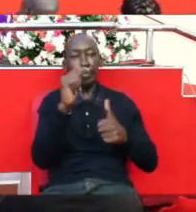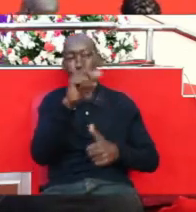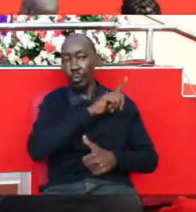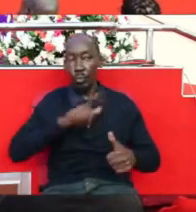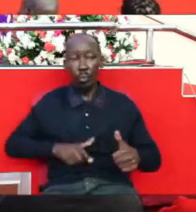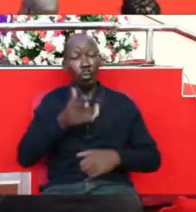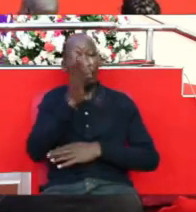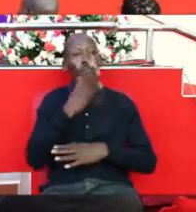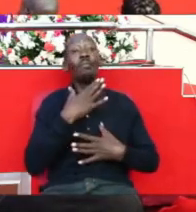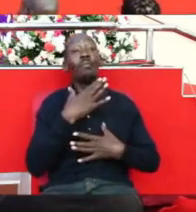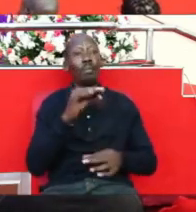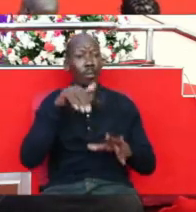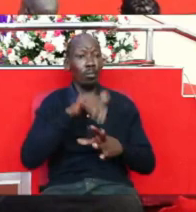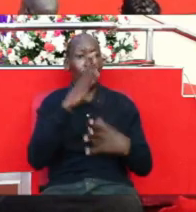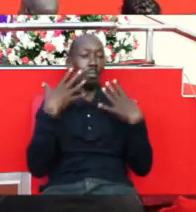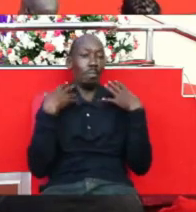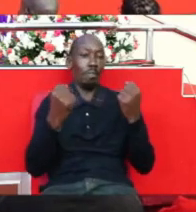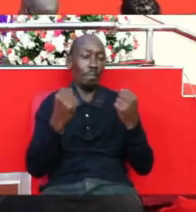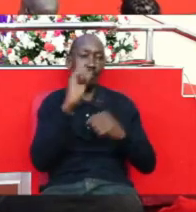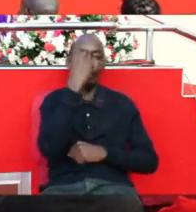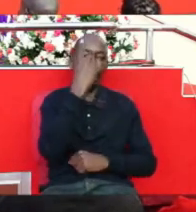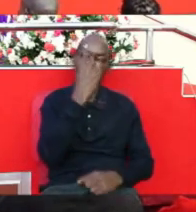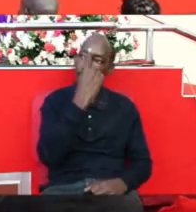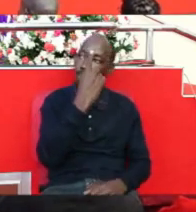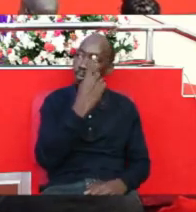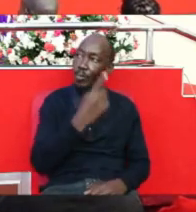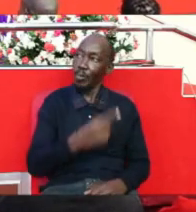God is interested in your healing because